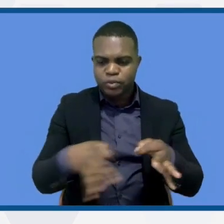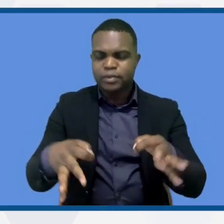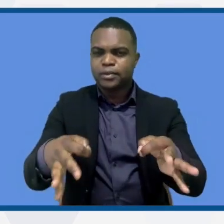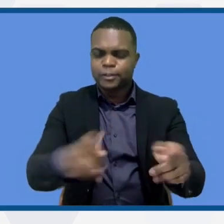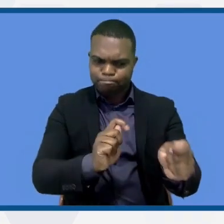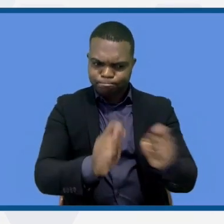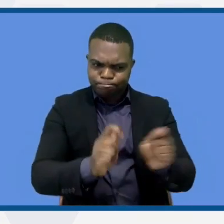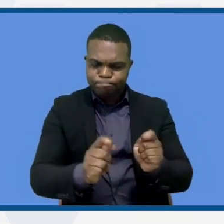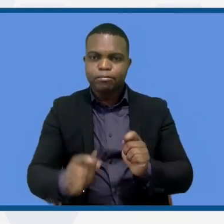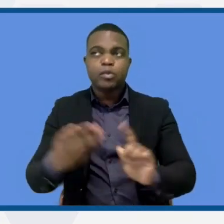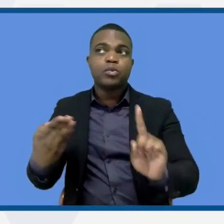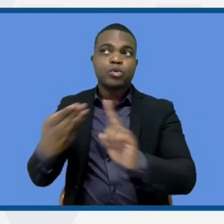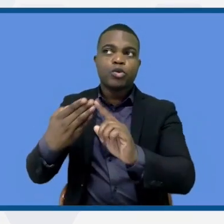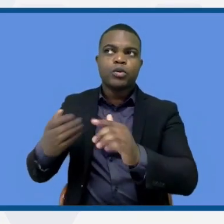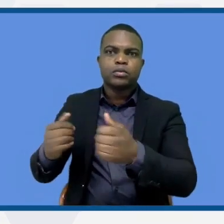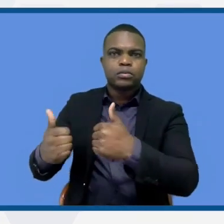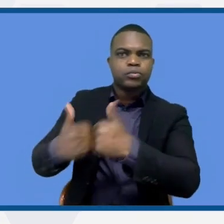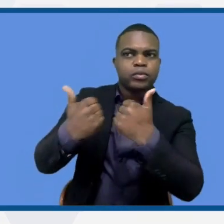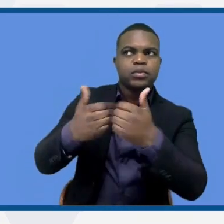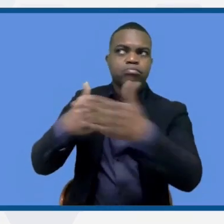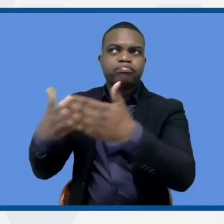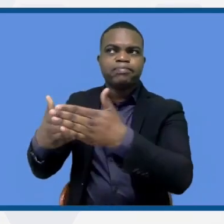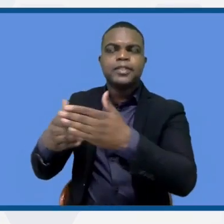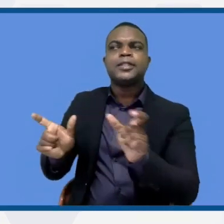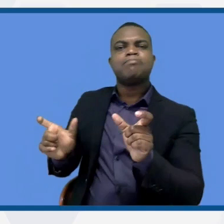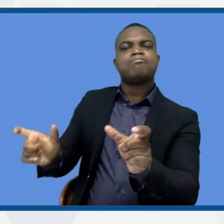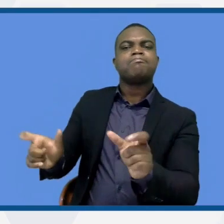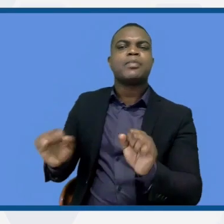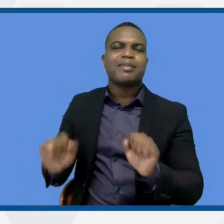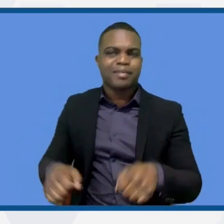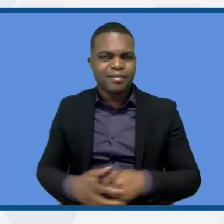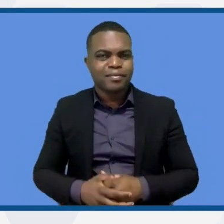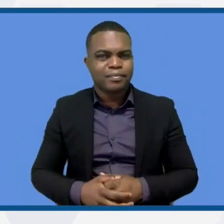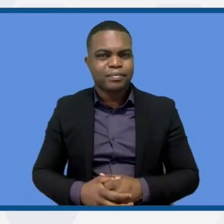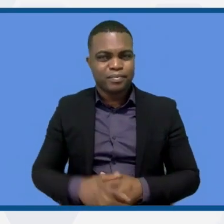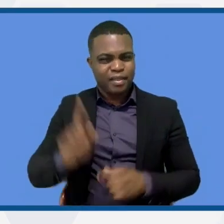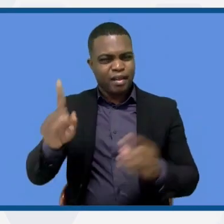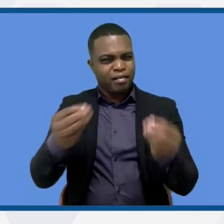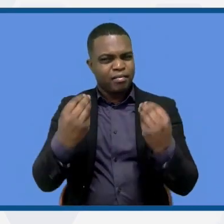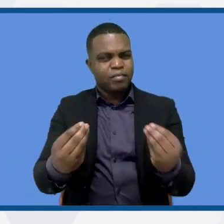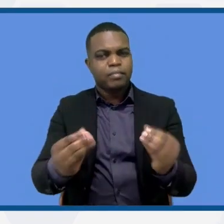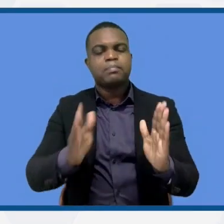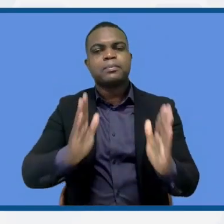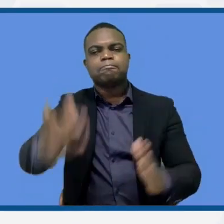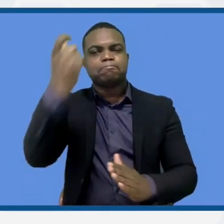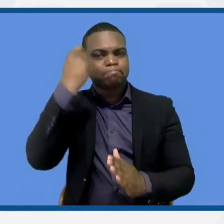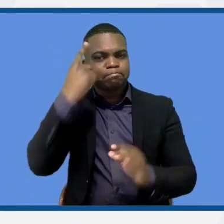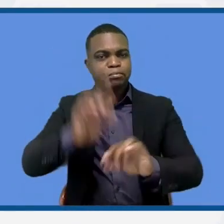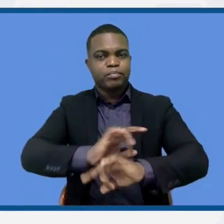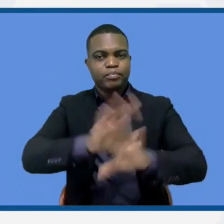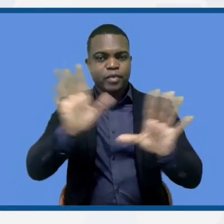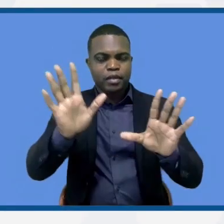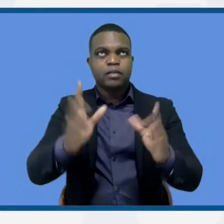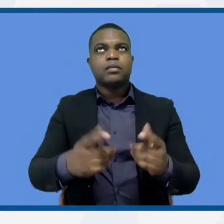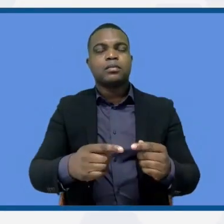has recognized this gap and is therefore working with member states, with all of you, in order to improve their